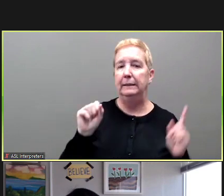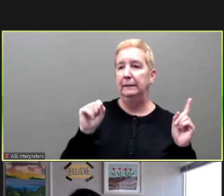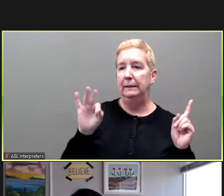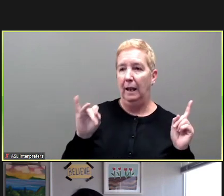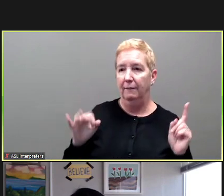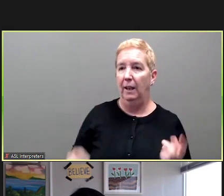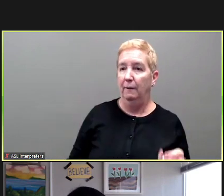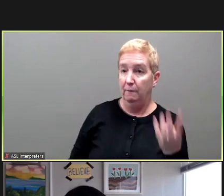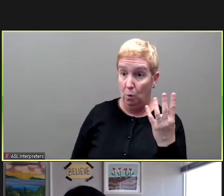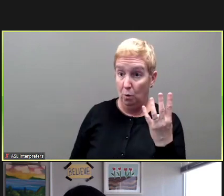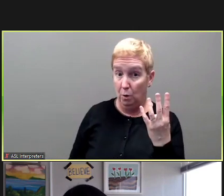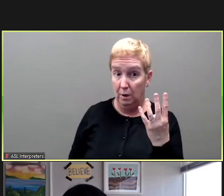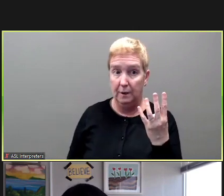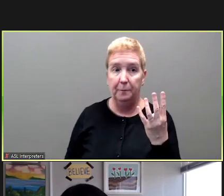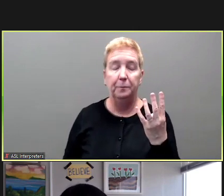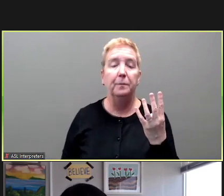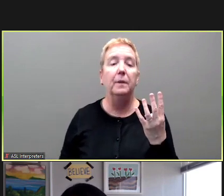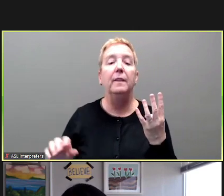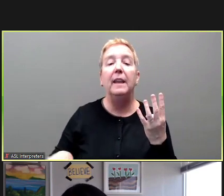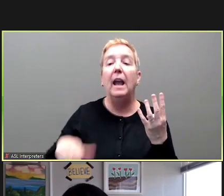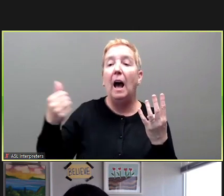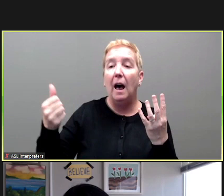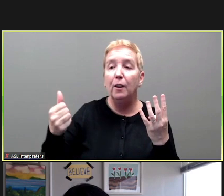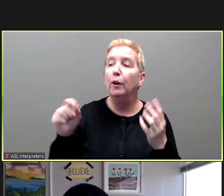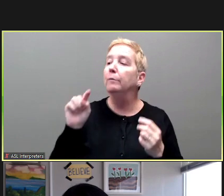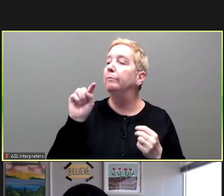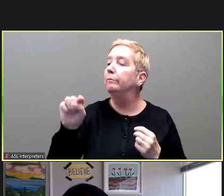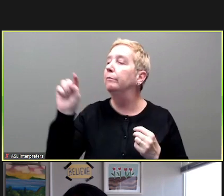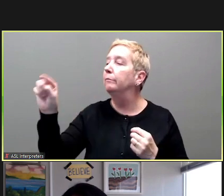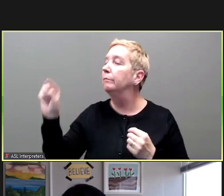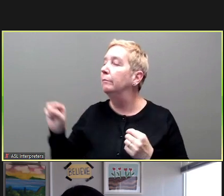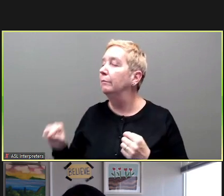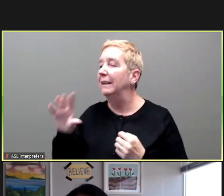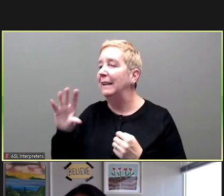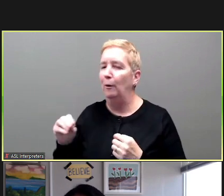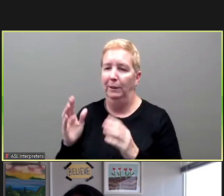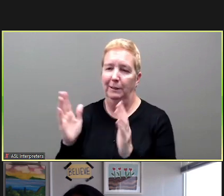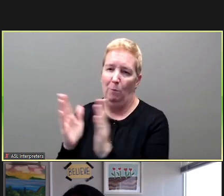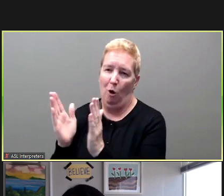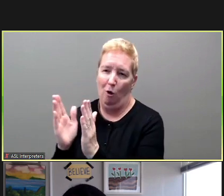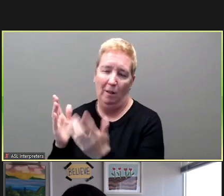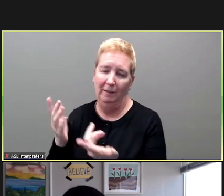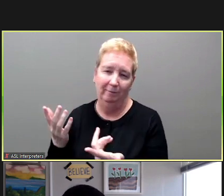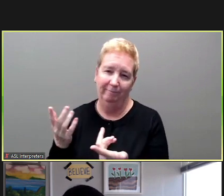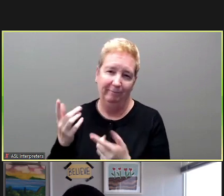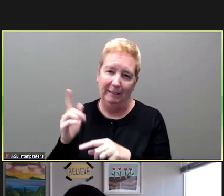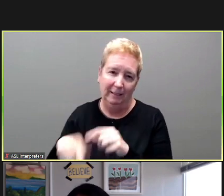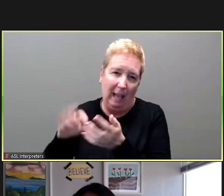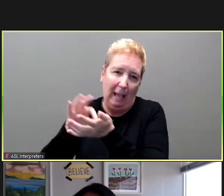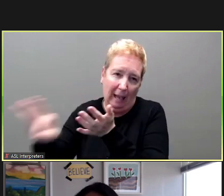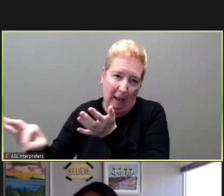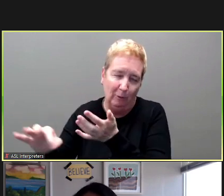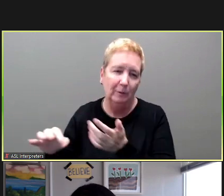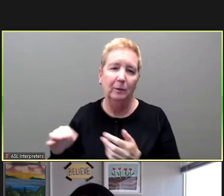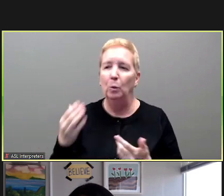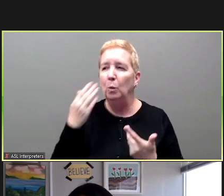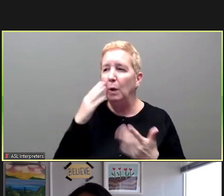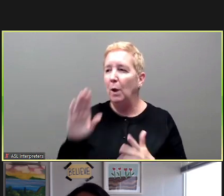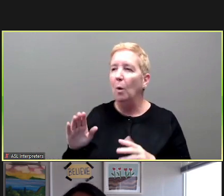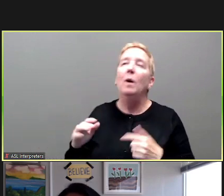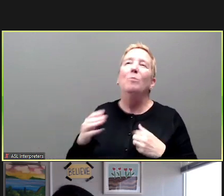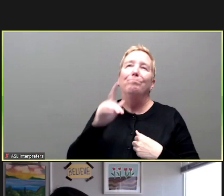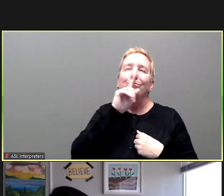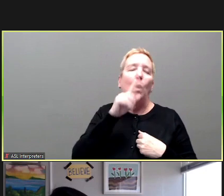County, and then the other individual counties are too small to count in terms of we don't want to